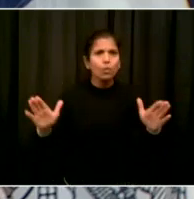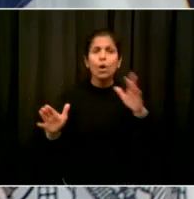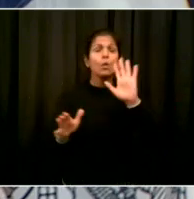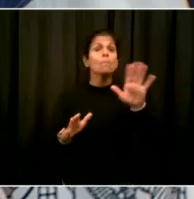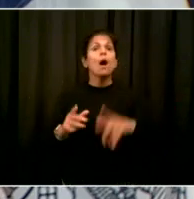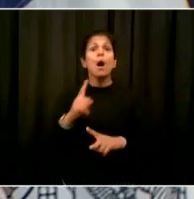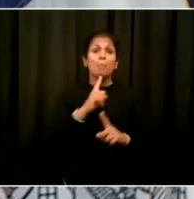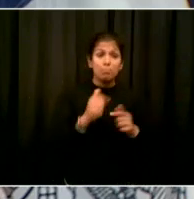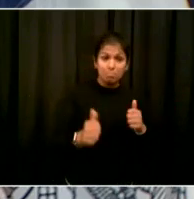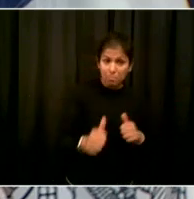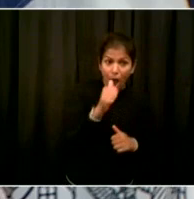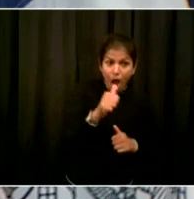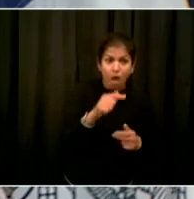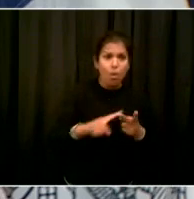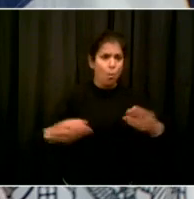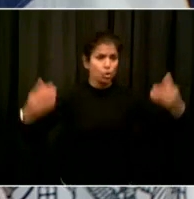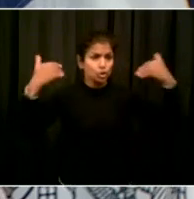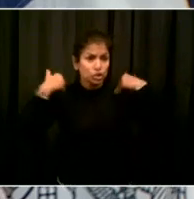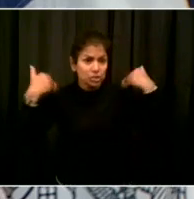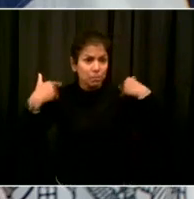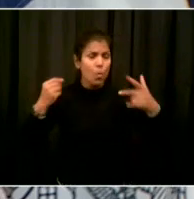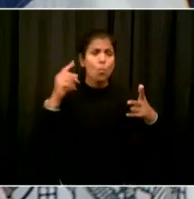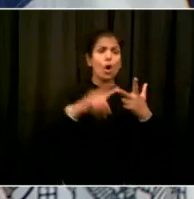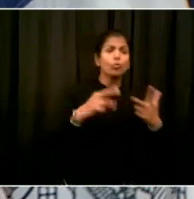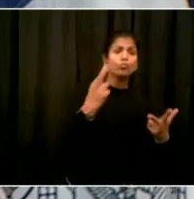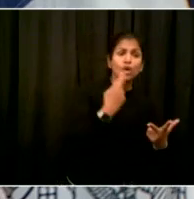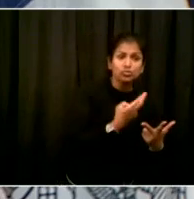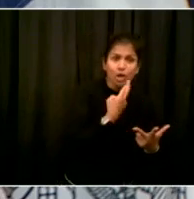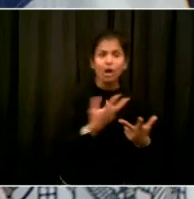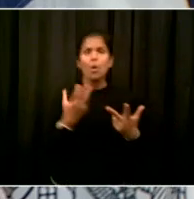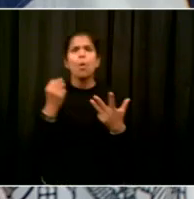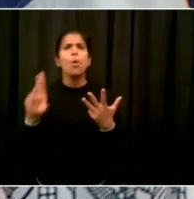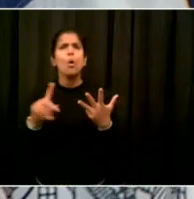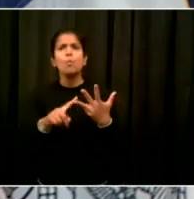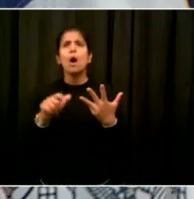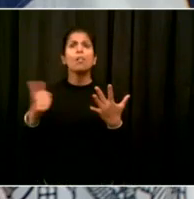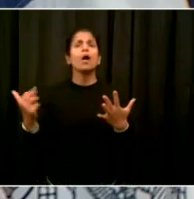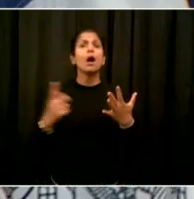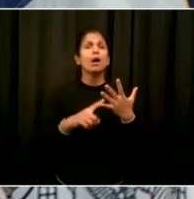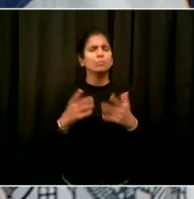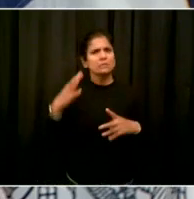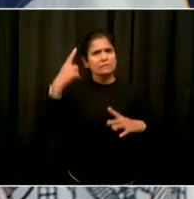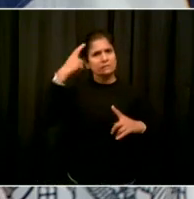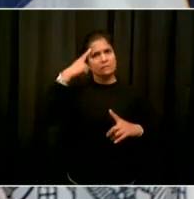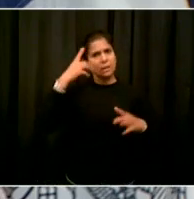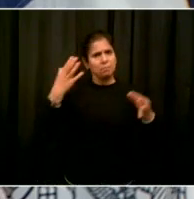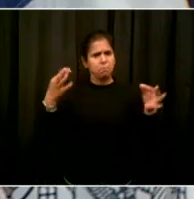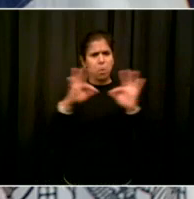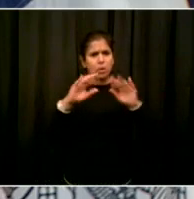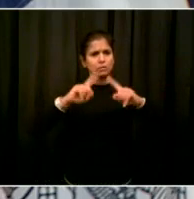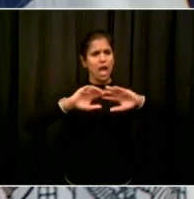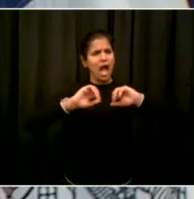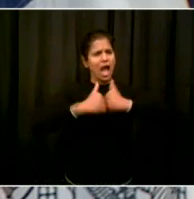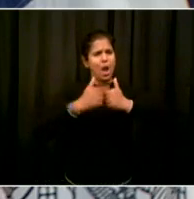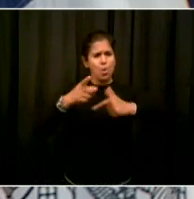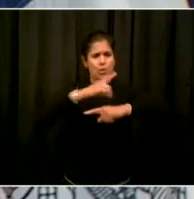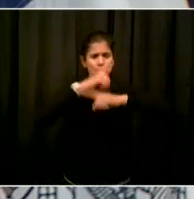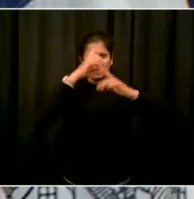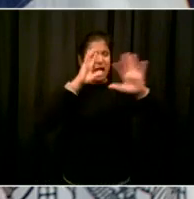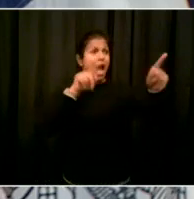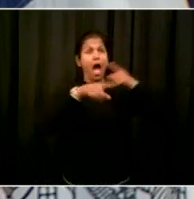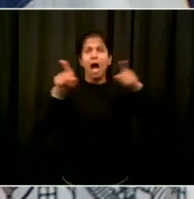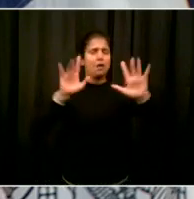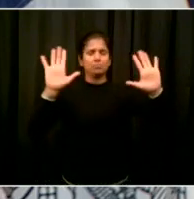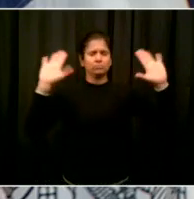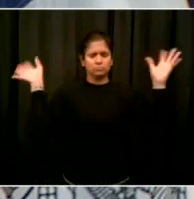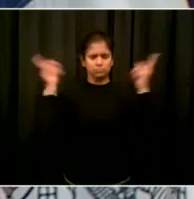on an airplane in this country unless they have a recent negative test result. We're just playing with fire here as a country if we allow people to keep traveling who may